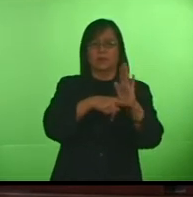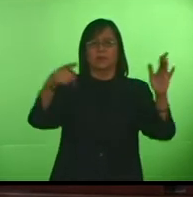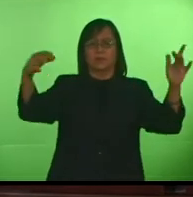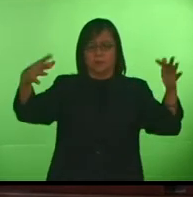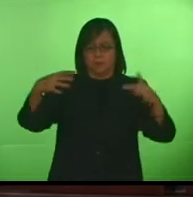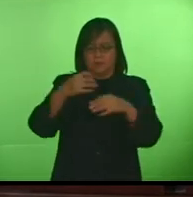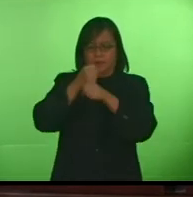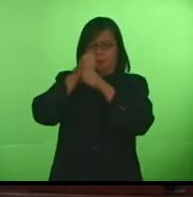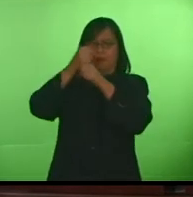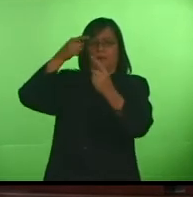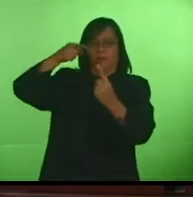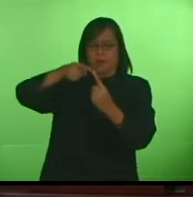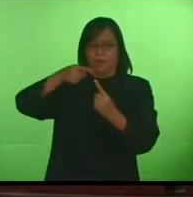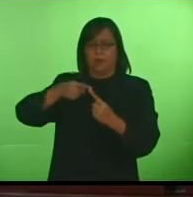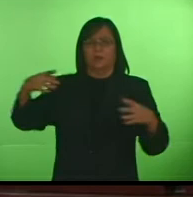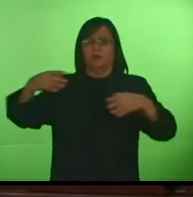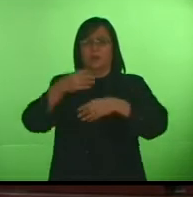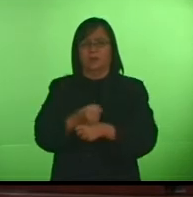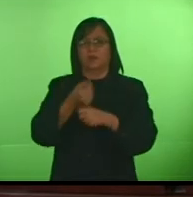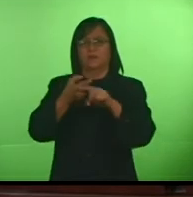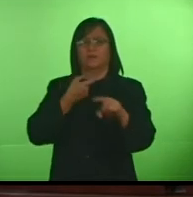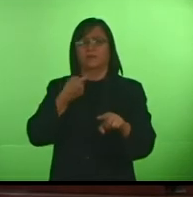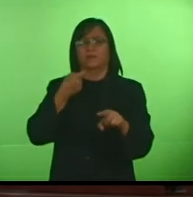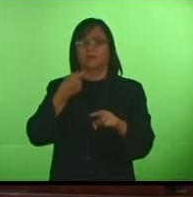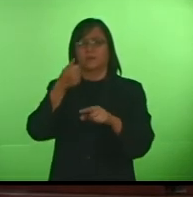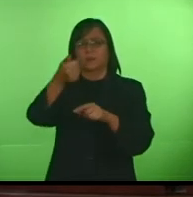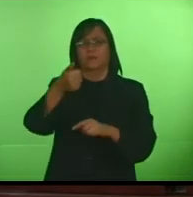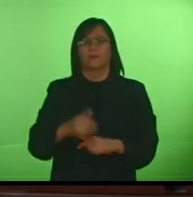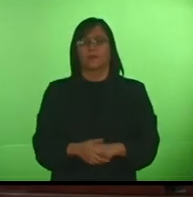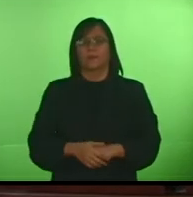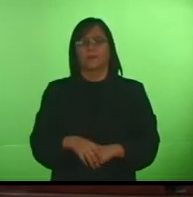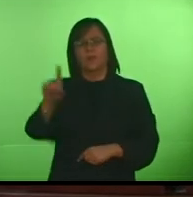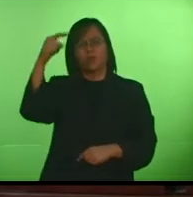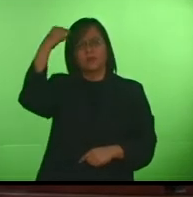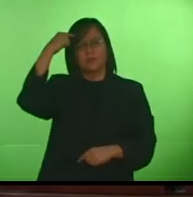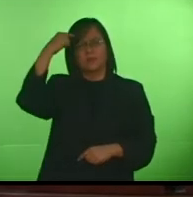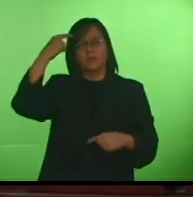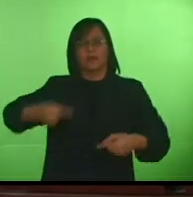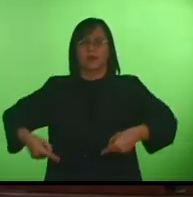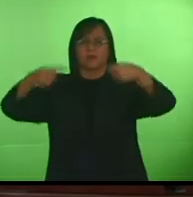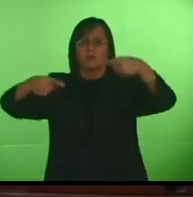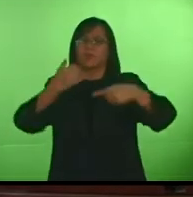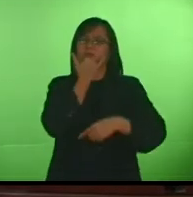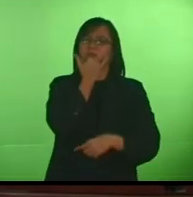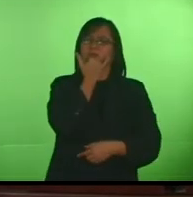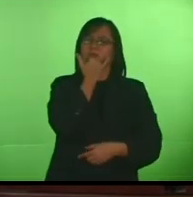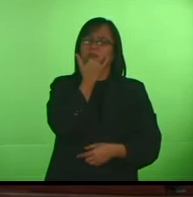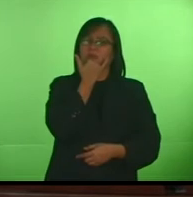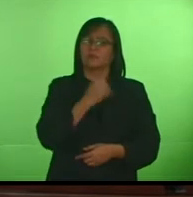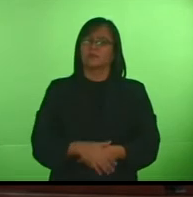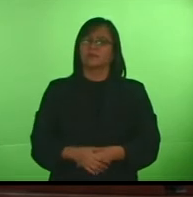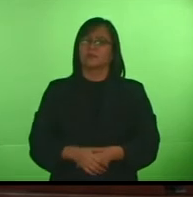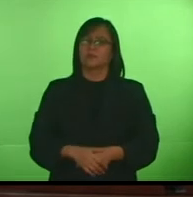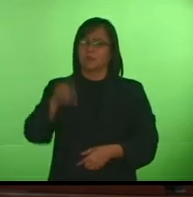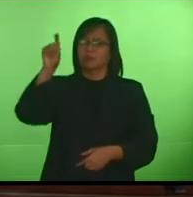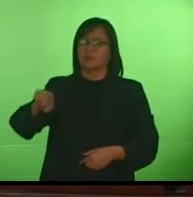conclusion from it. So, do you think that this argument is strong? since you have to